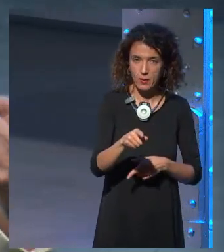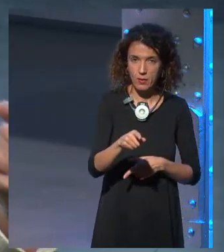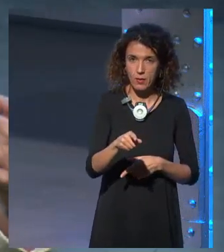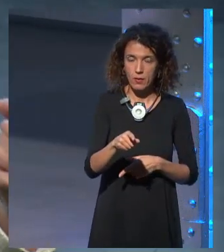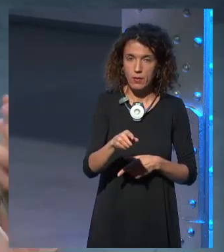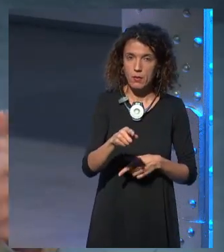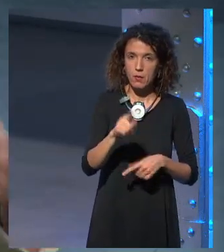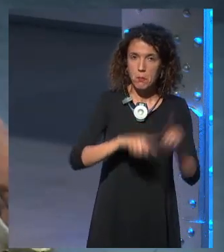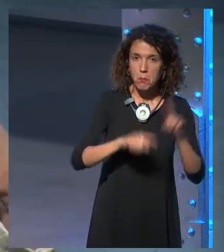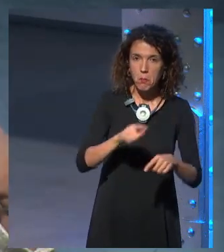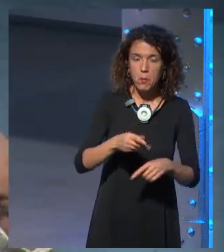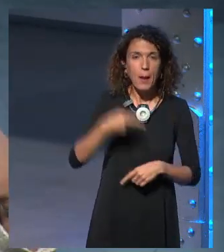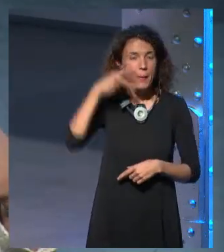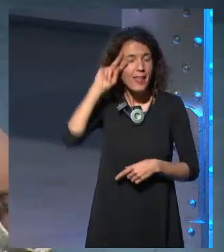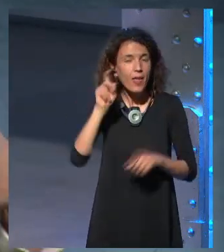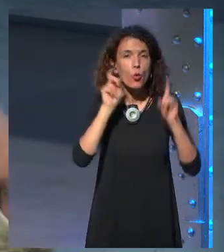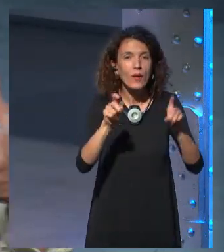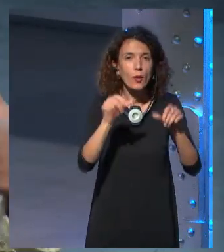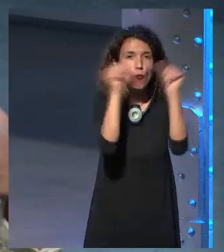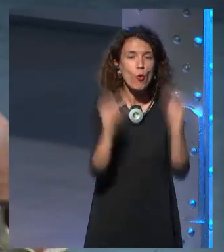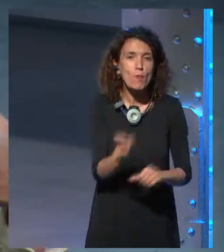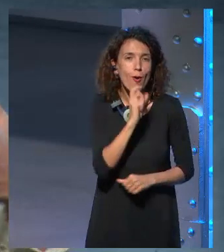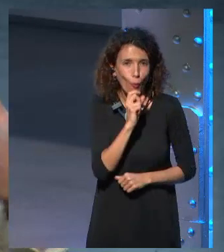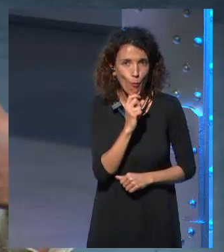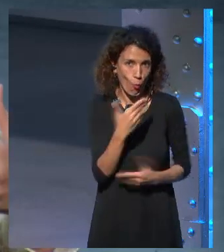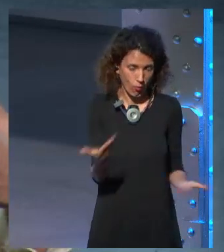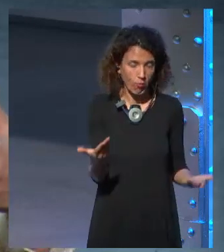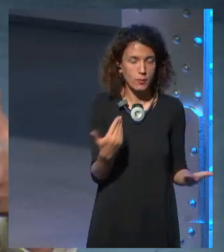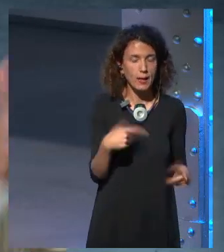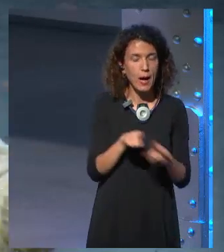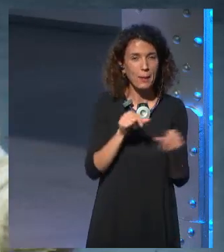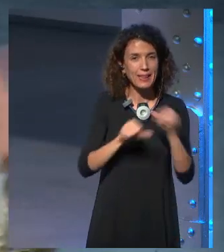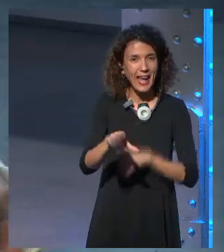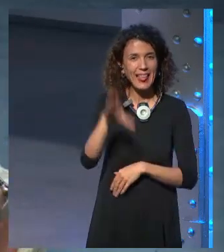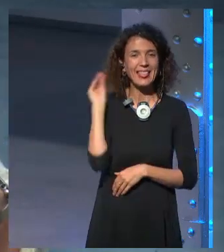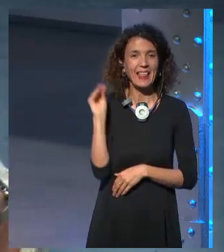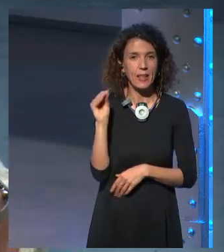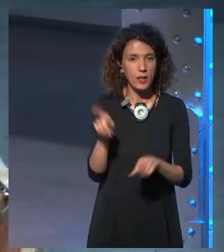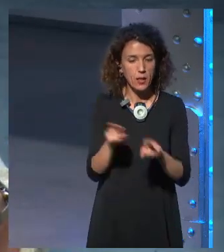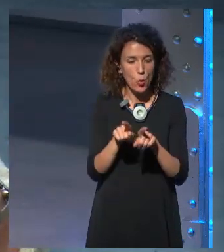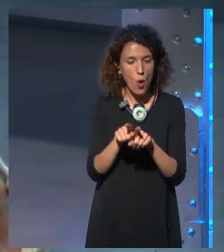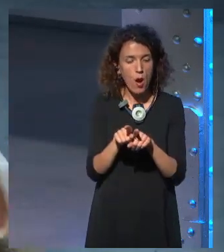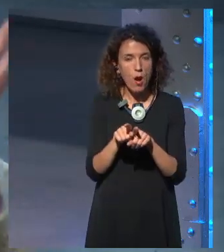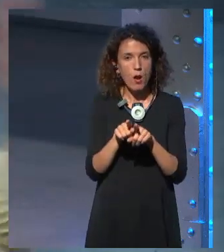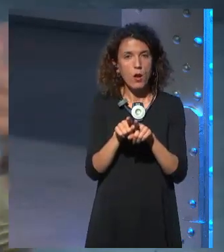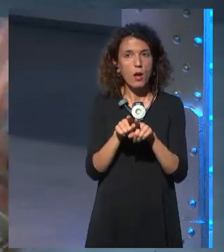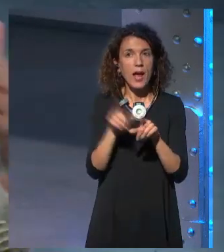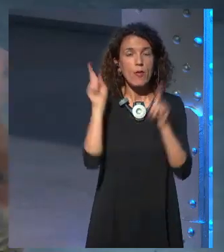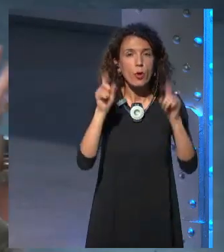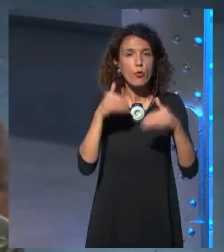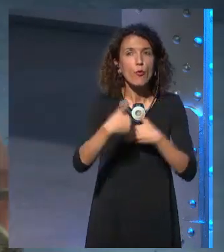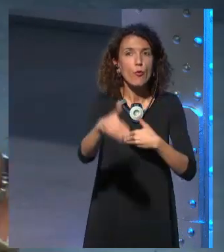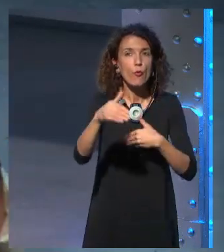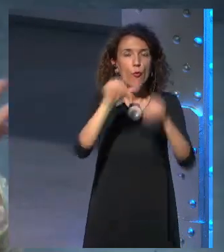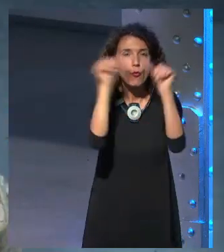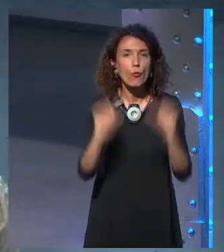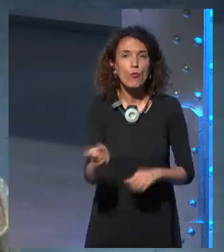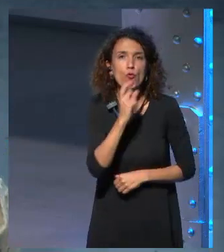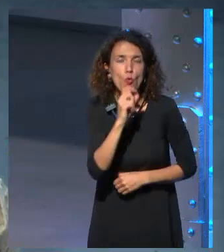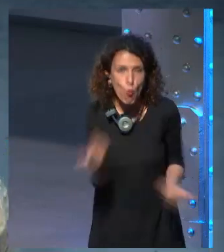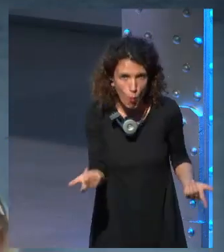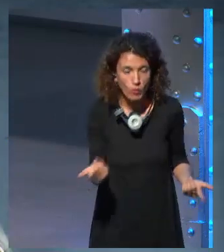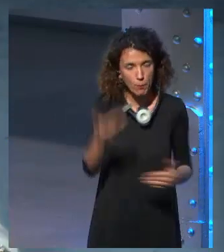our understanding of what our future tool set is actually, I think, deeply matters to whatever the vision is. So that's just how I would